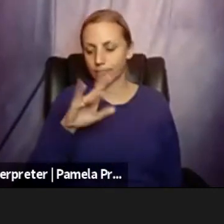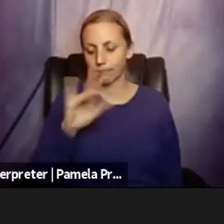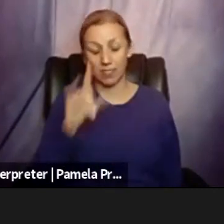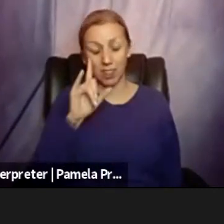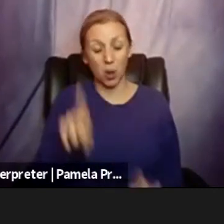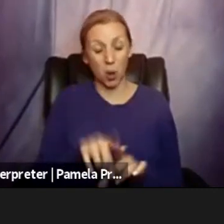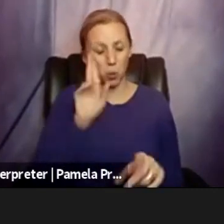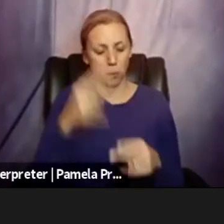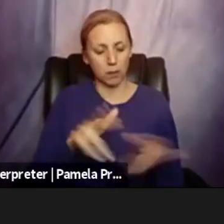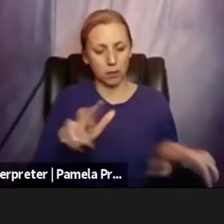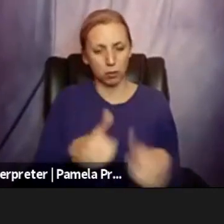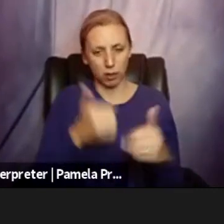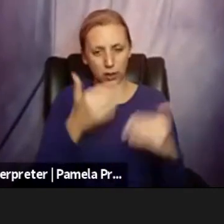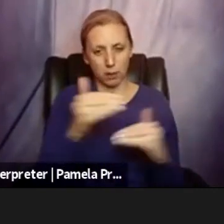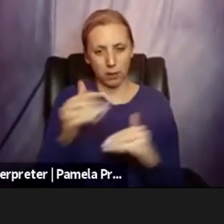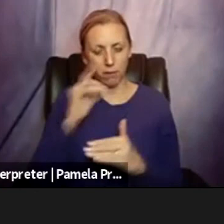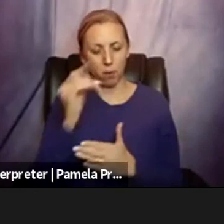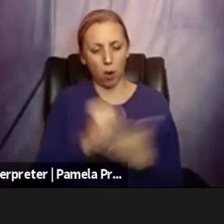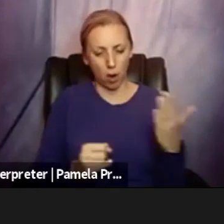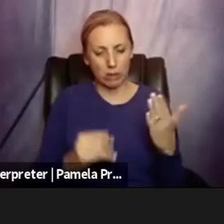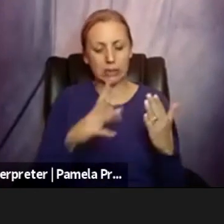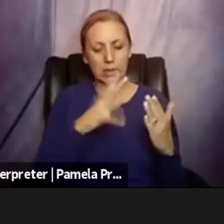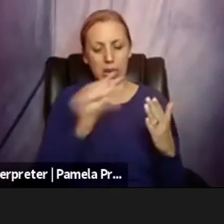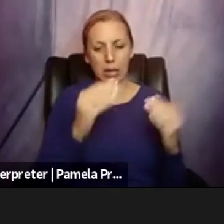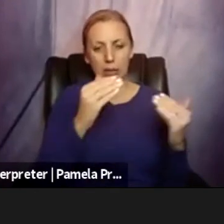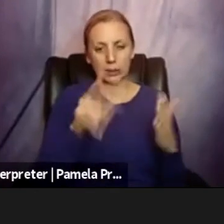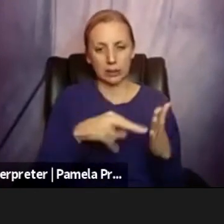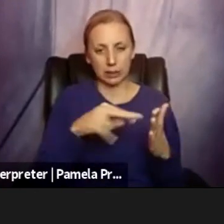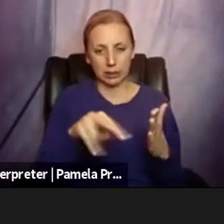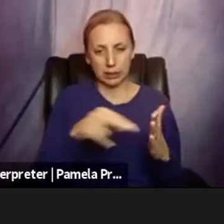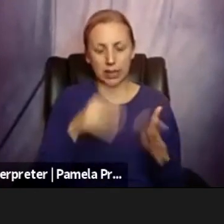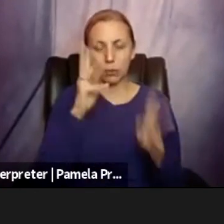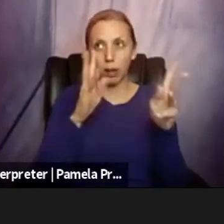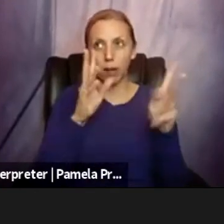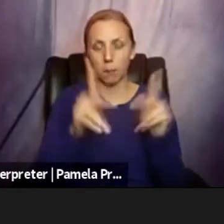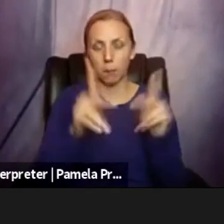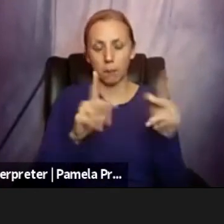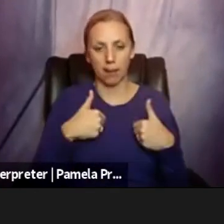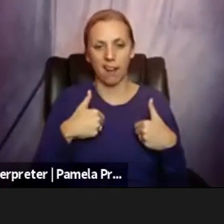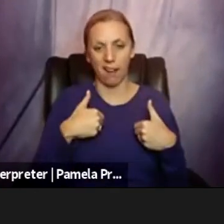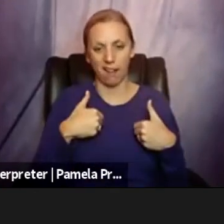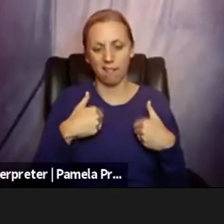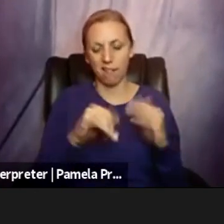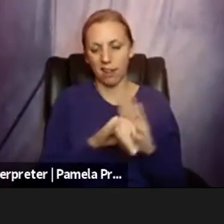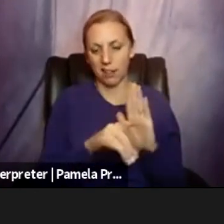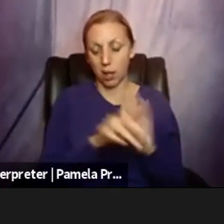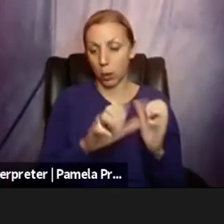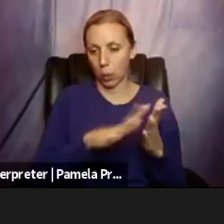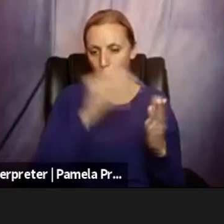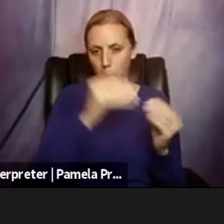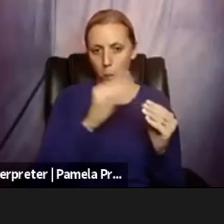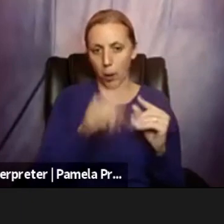works and artistry of dance creatives who hold this multi-hyphenate identity. You can learn more about the event